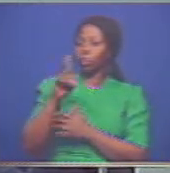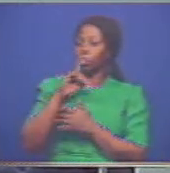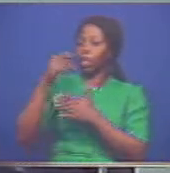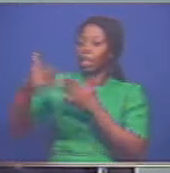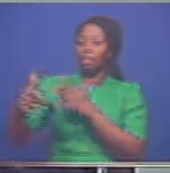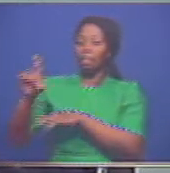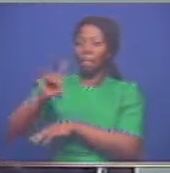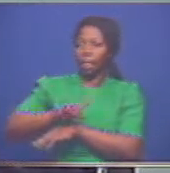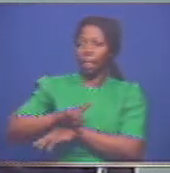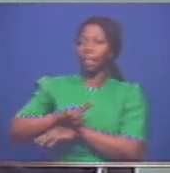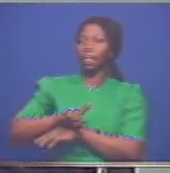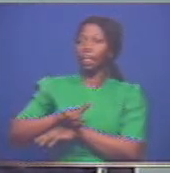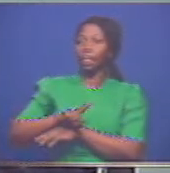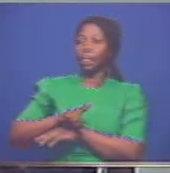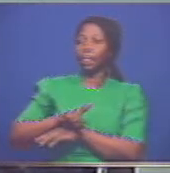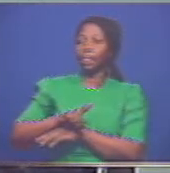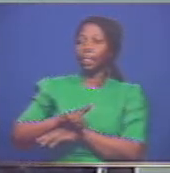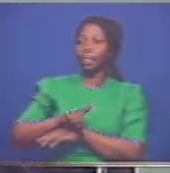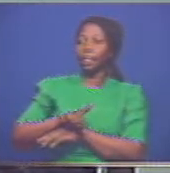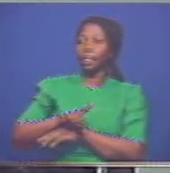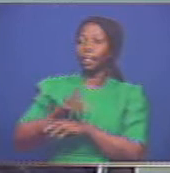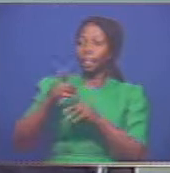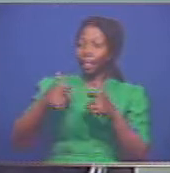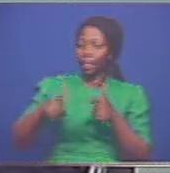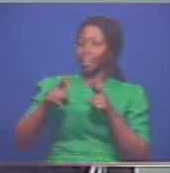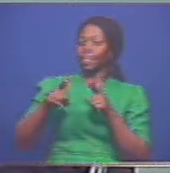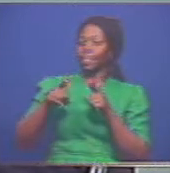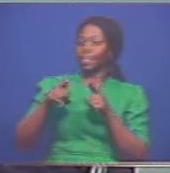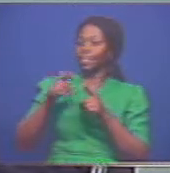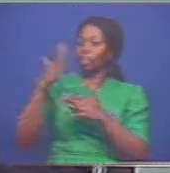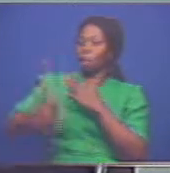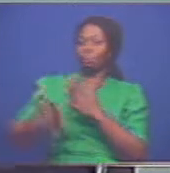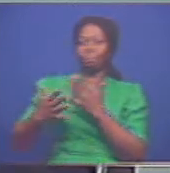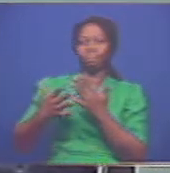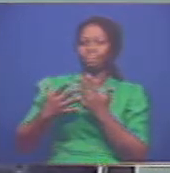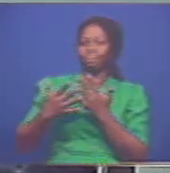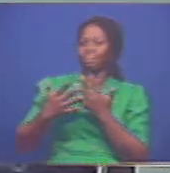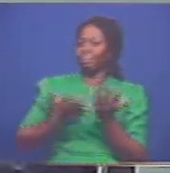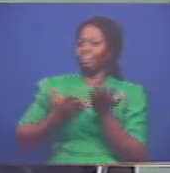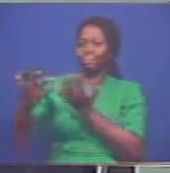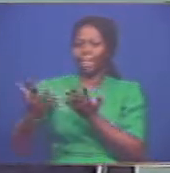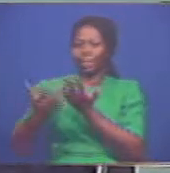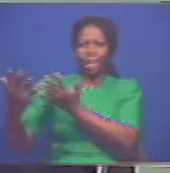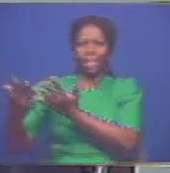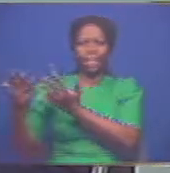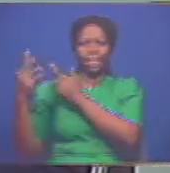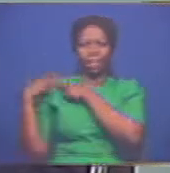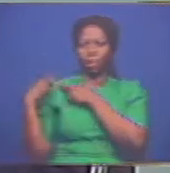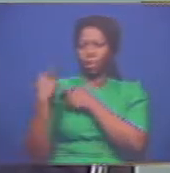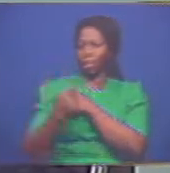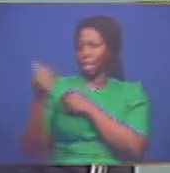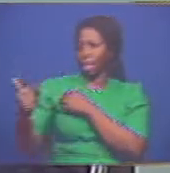day, let's stop throwing the game to one another. But by the end of the day, if me